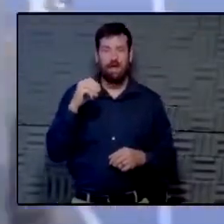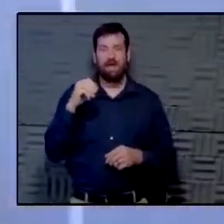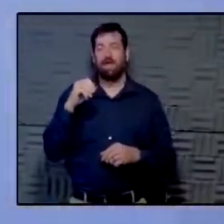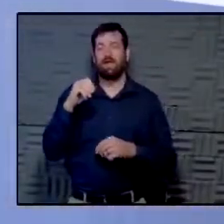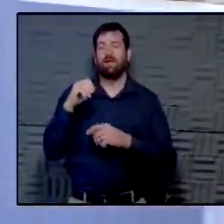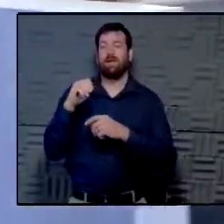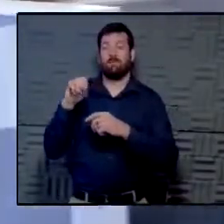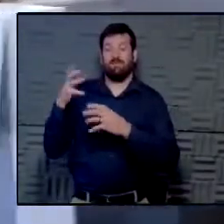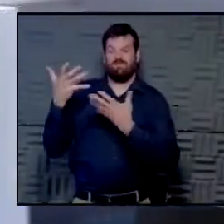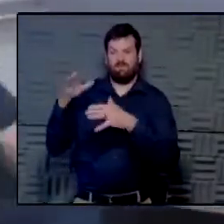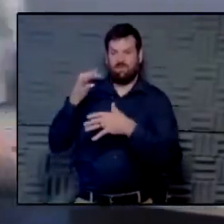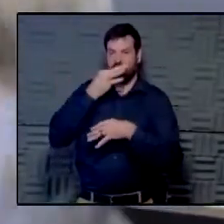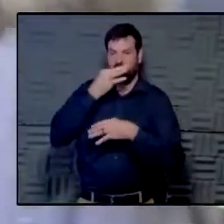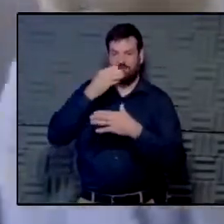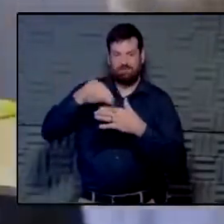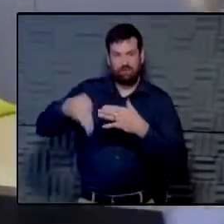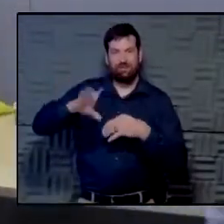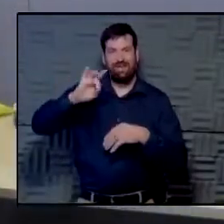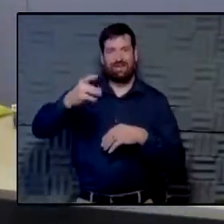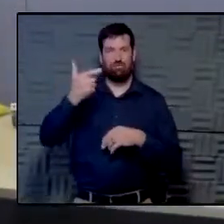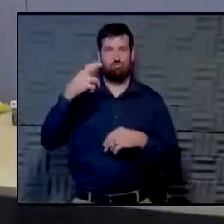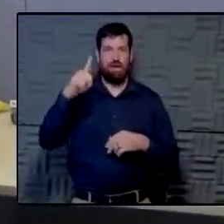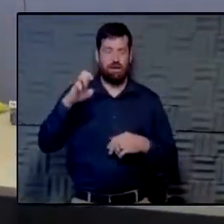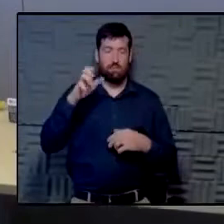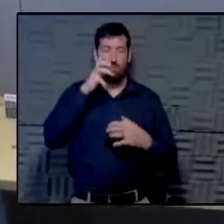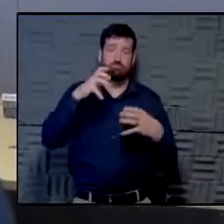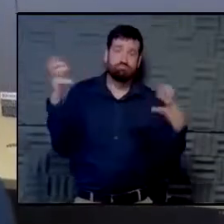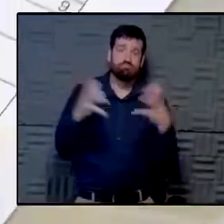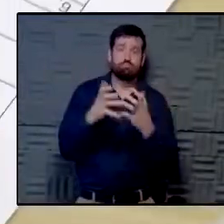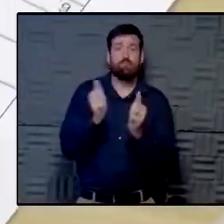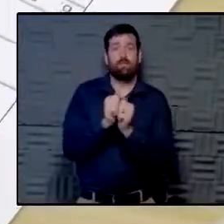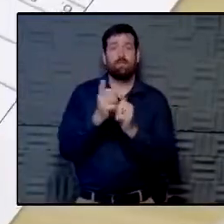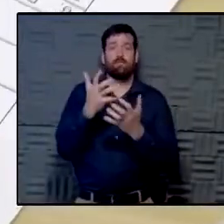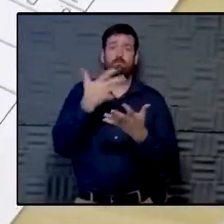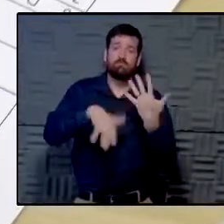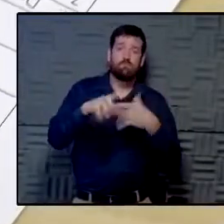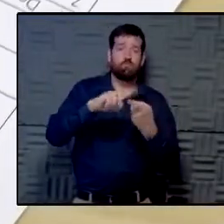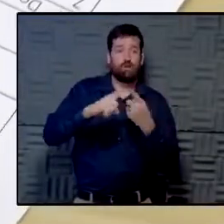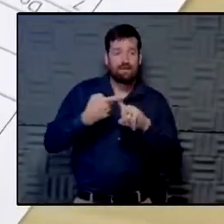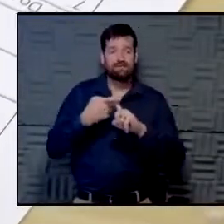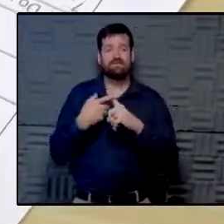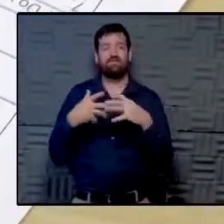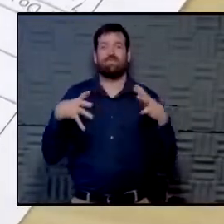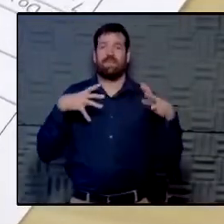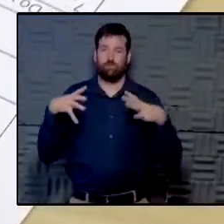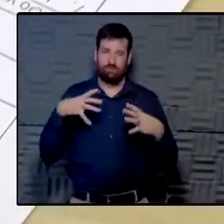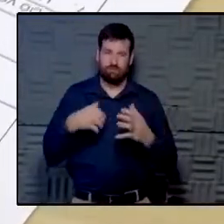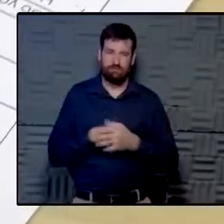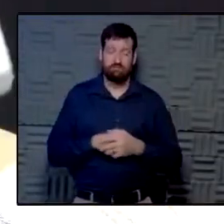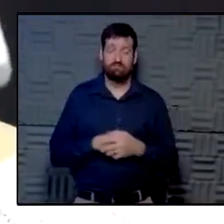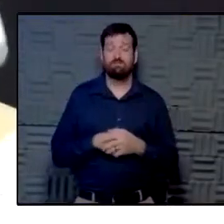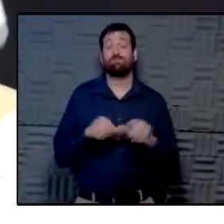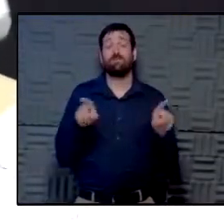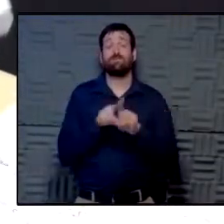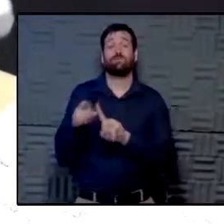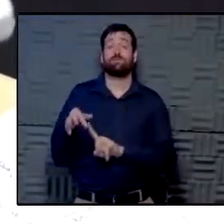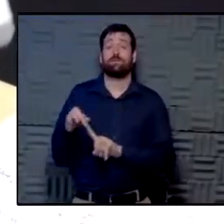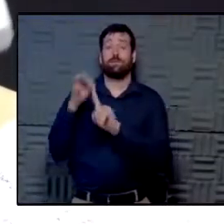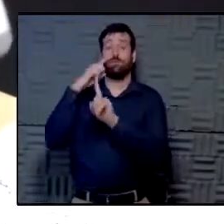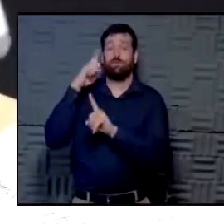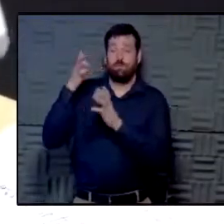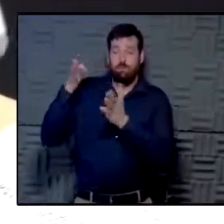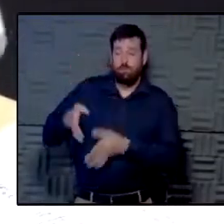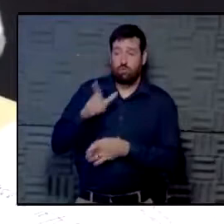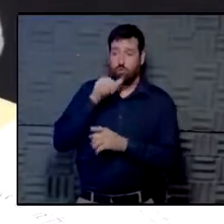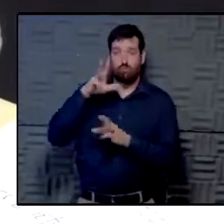and looking forward to being fully vaccinated to gather with friends, family, and go on vacations. It was also special for the person who